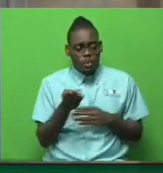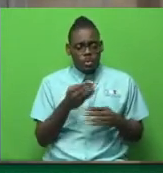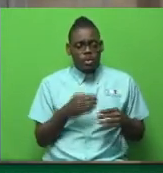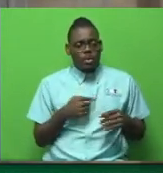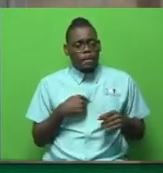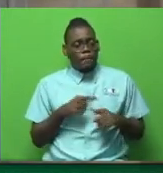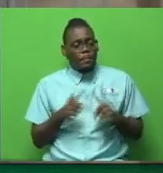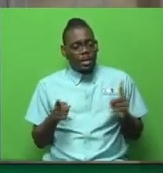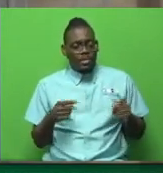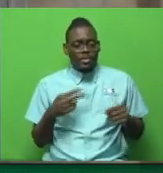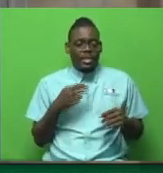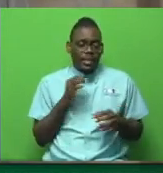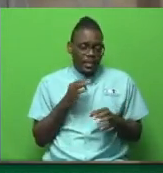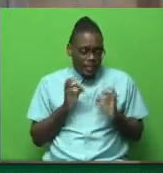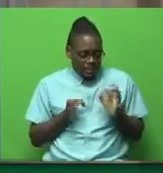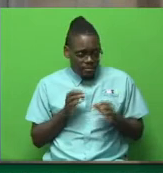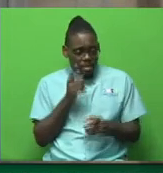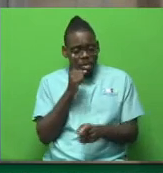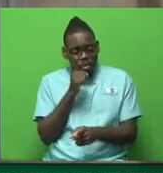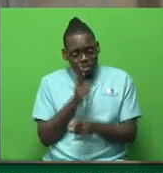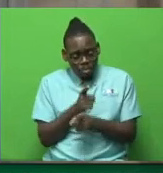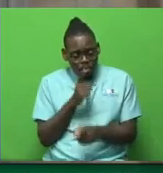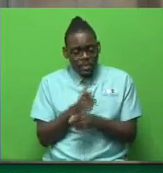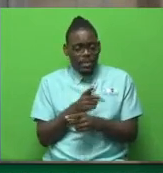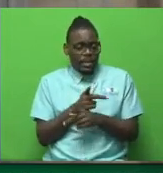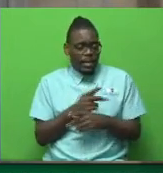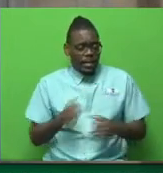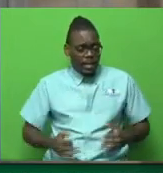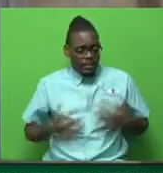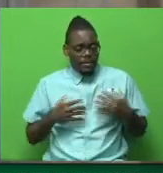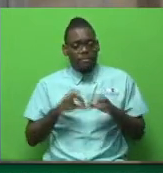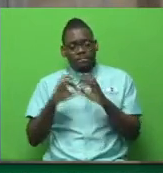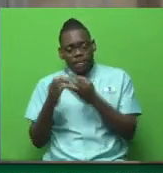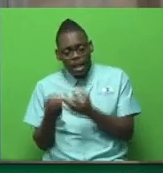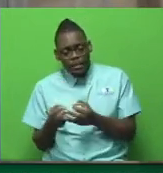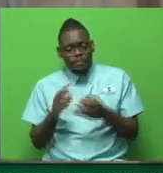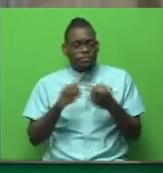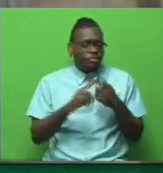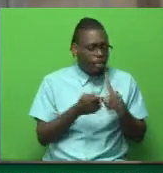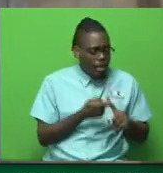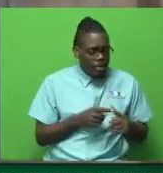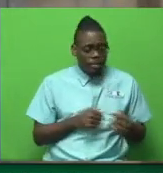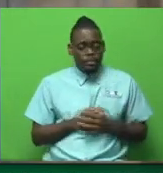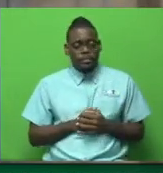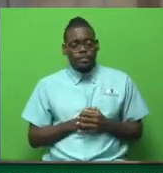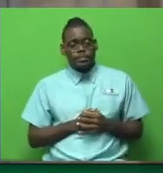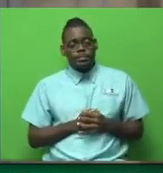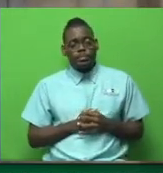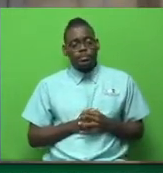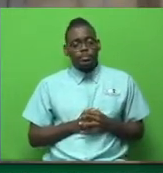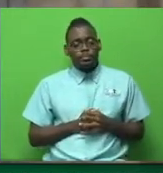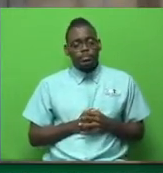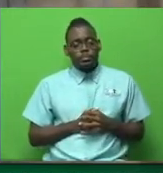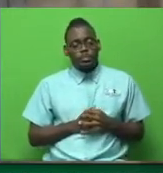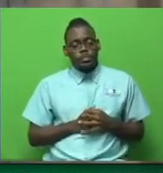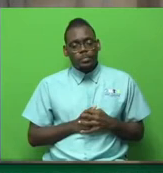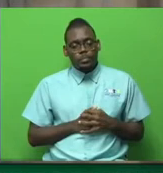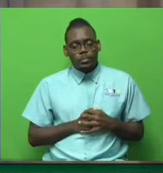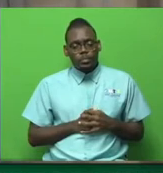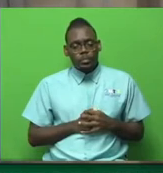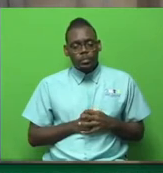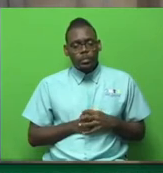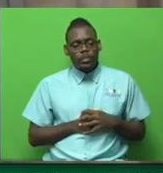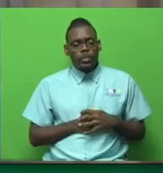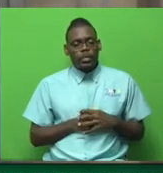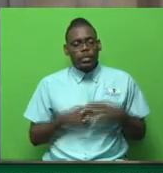us today with their family with their friends and with their life intact Deputy speaker the Prime Minister